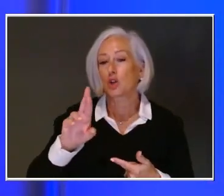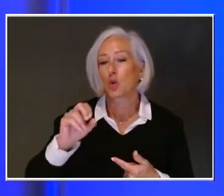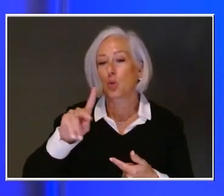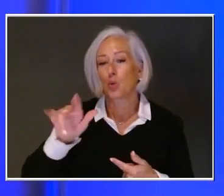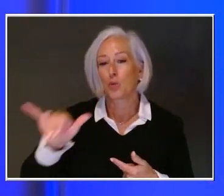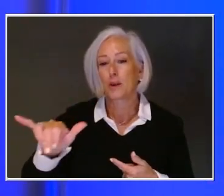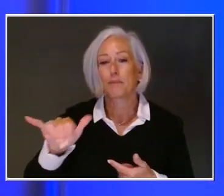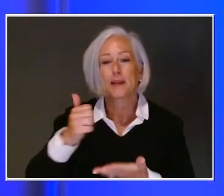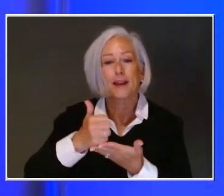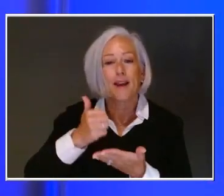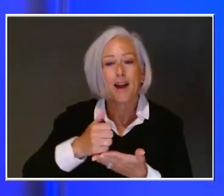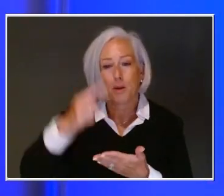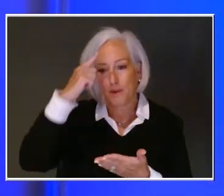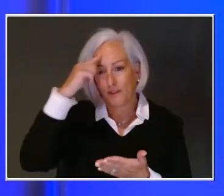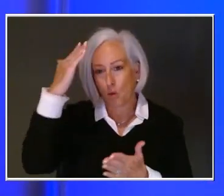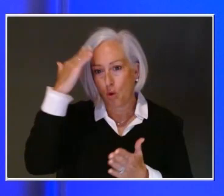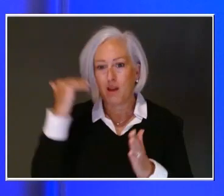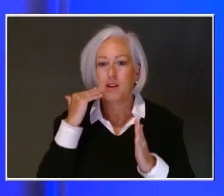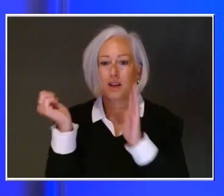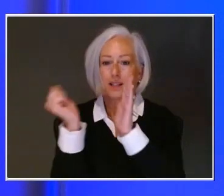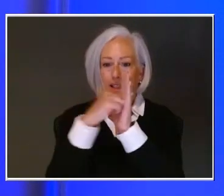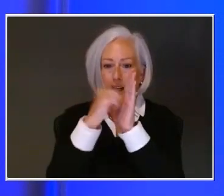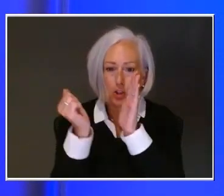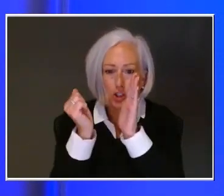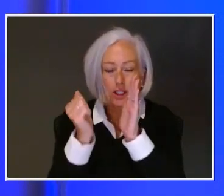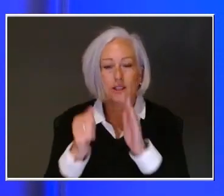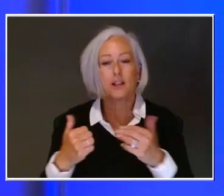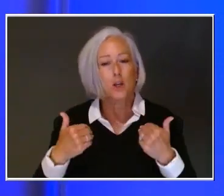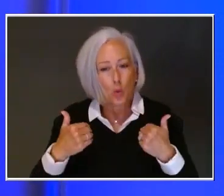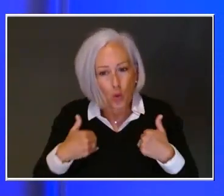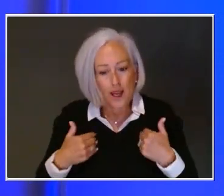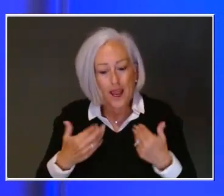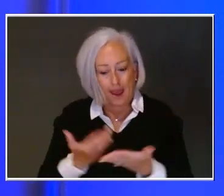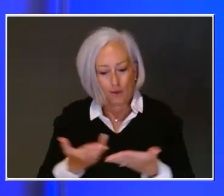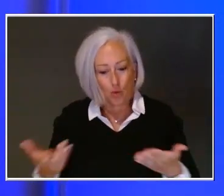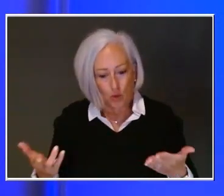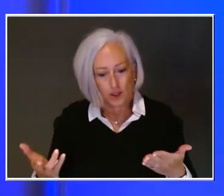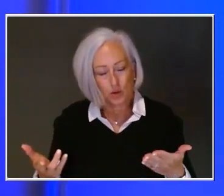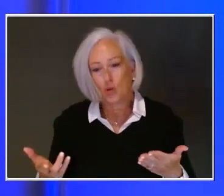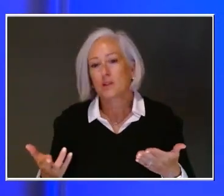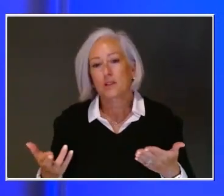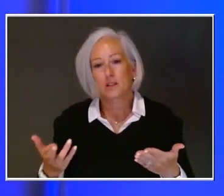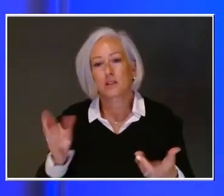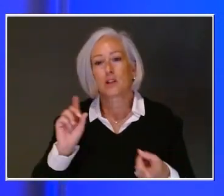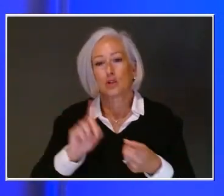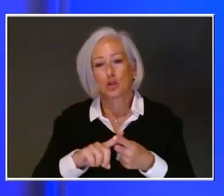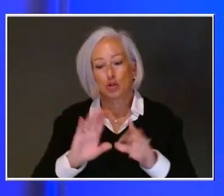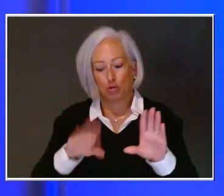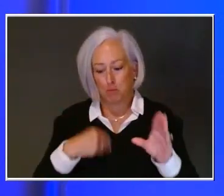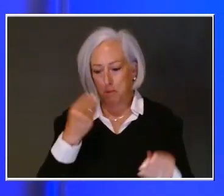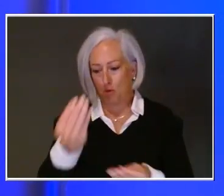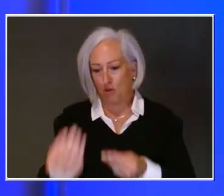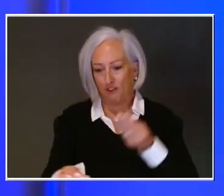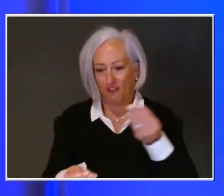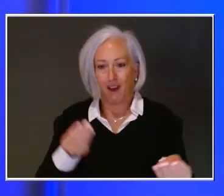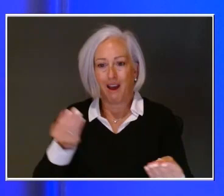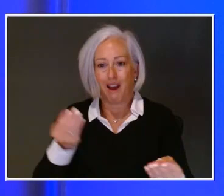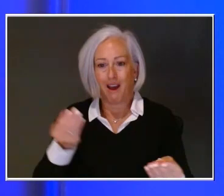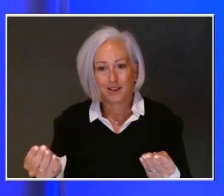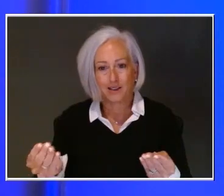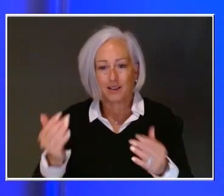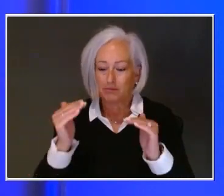a tough concussion. We have the resources to give the high quality of care, where